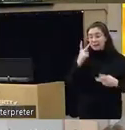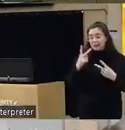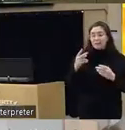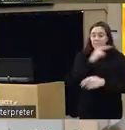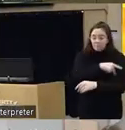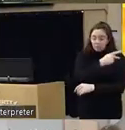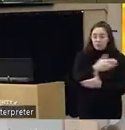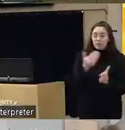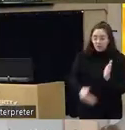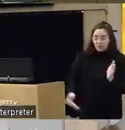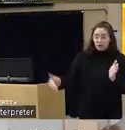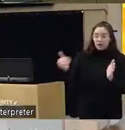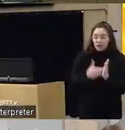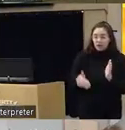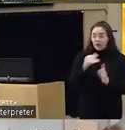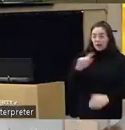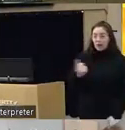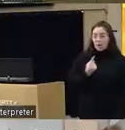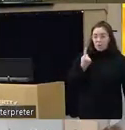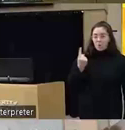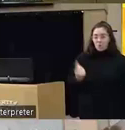patient in an office by yourself with a plant